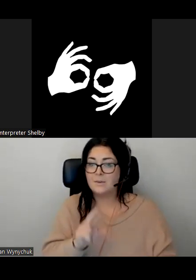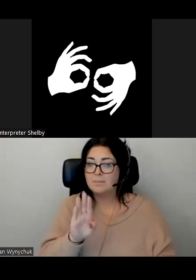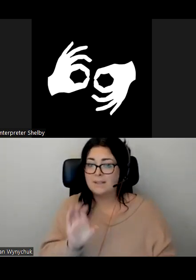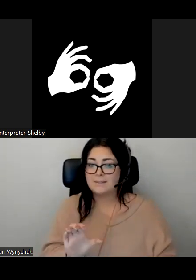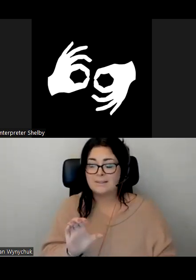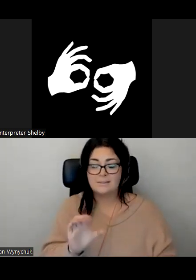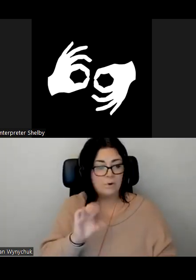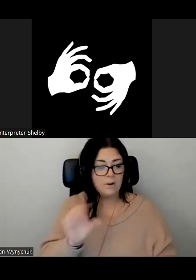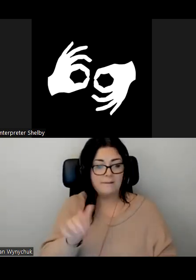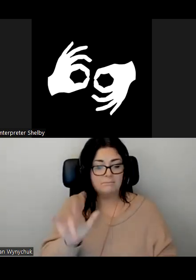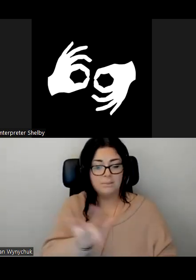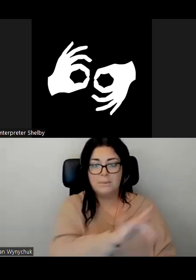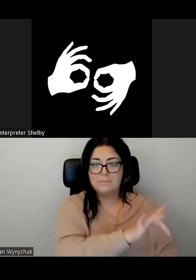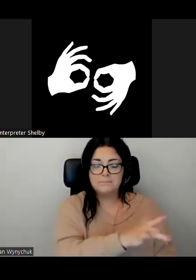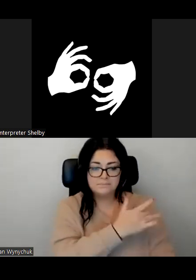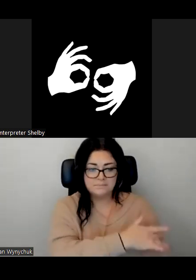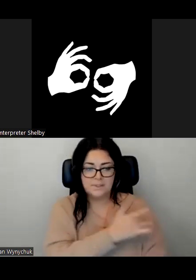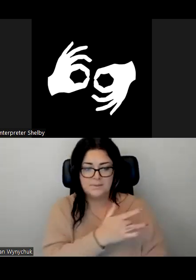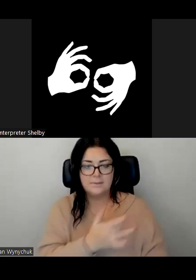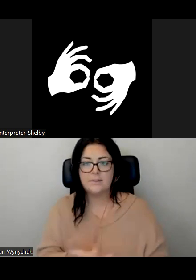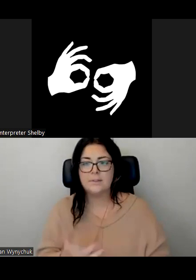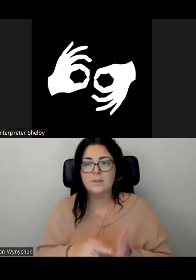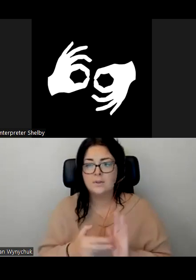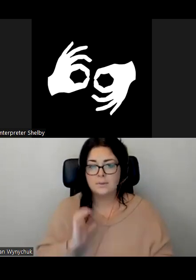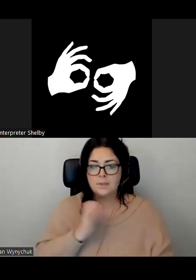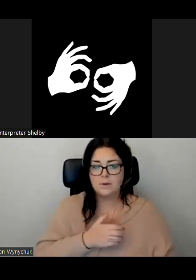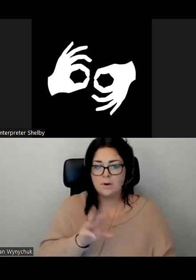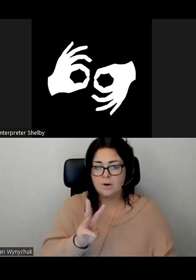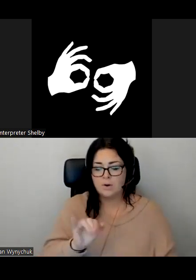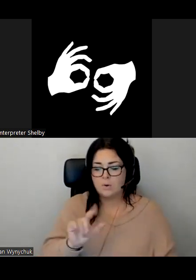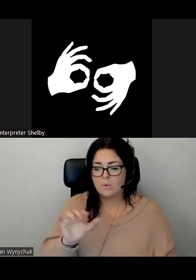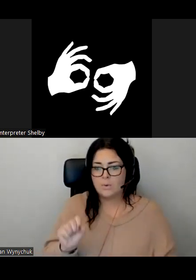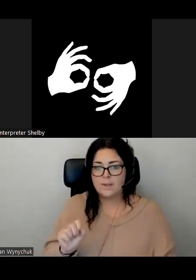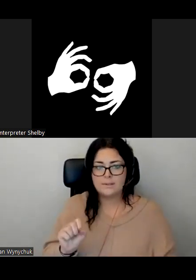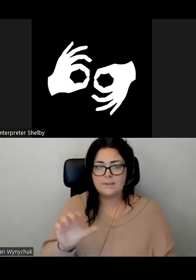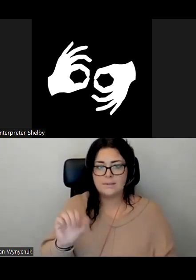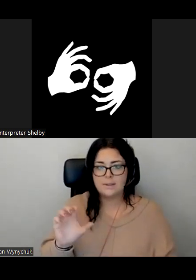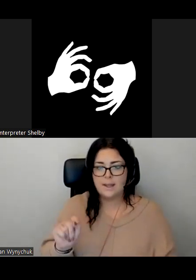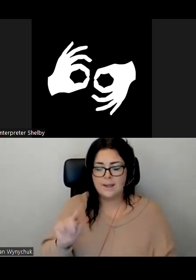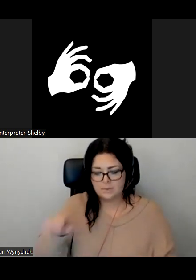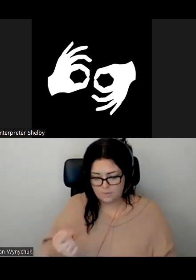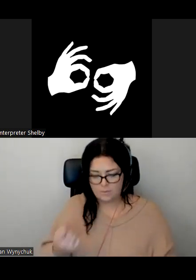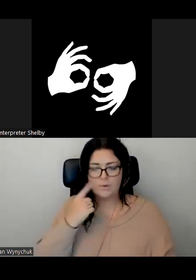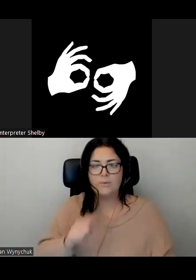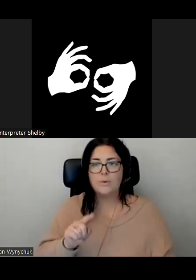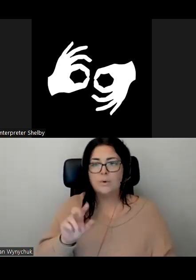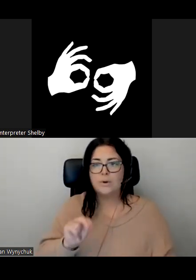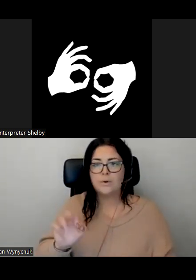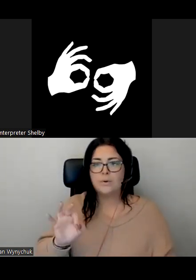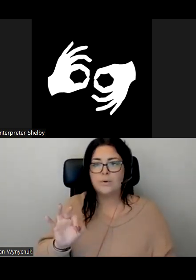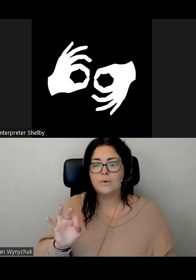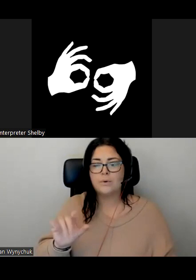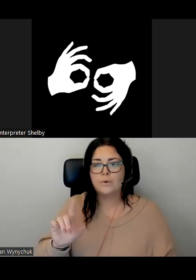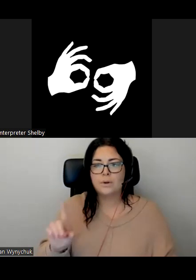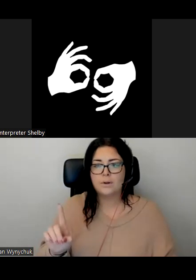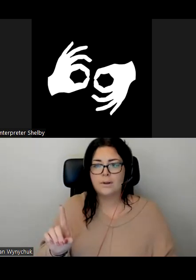or anywhere else. So our Wills Act is only for Newfoundland and Labrador. It doesn't affect, Nova